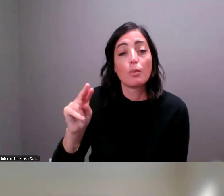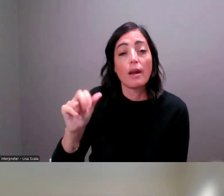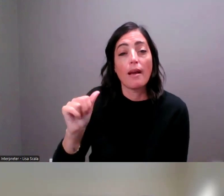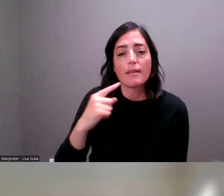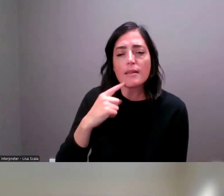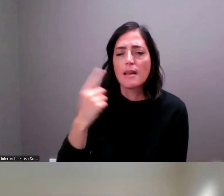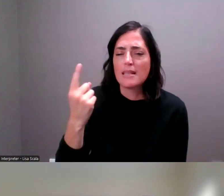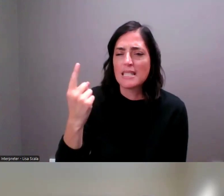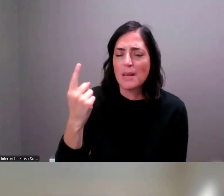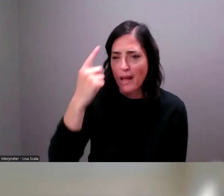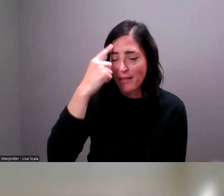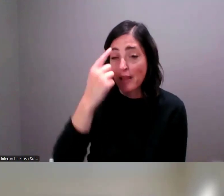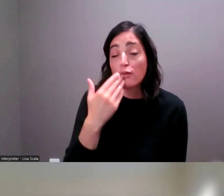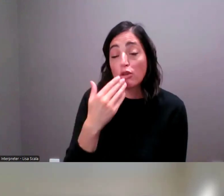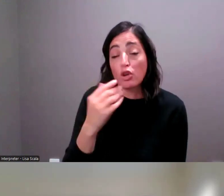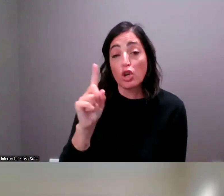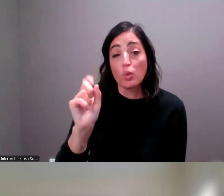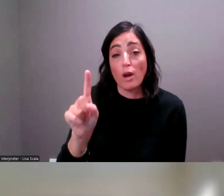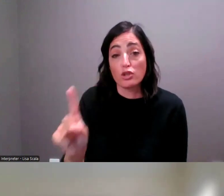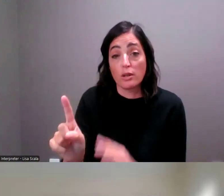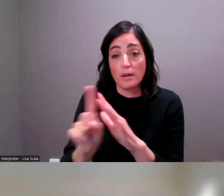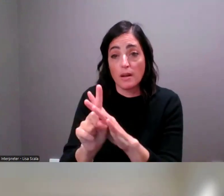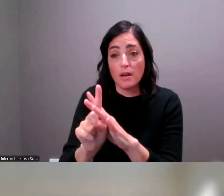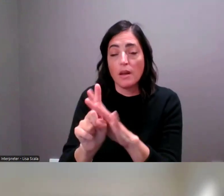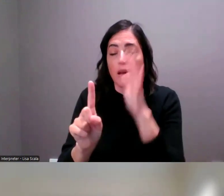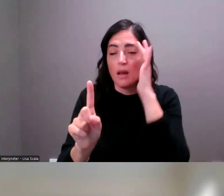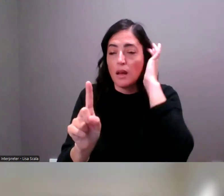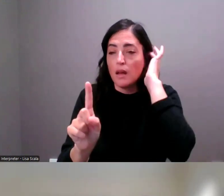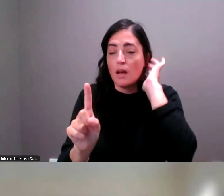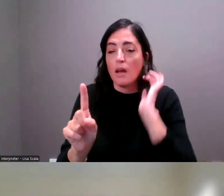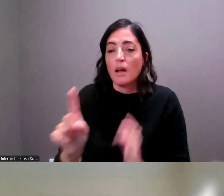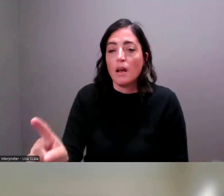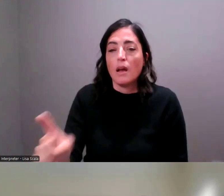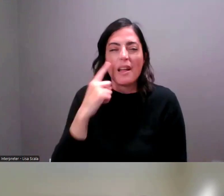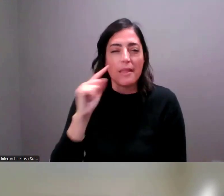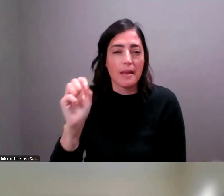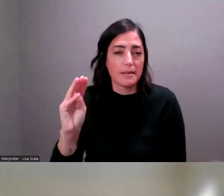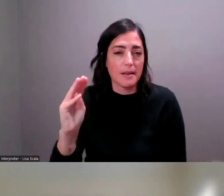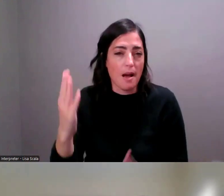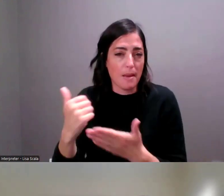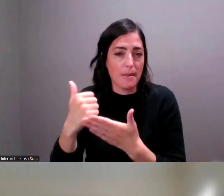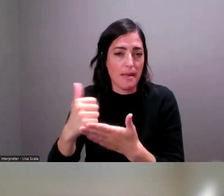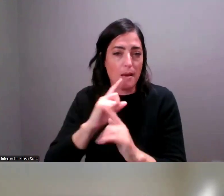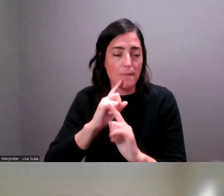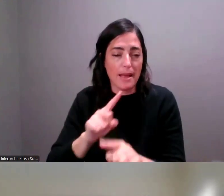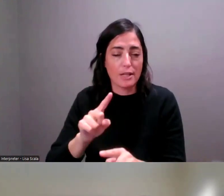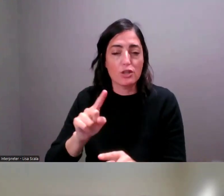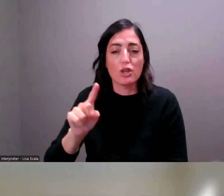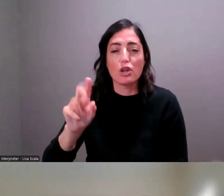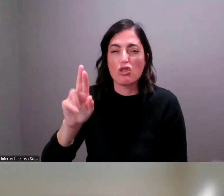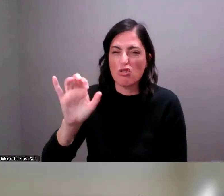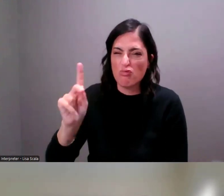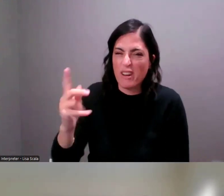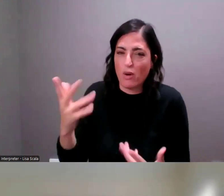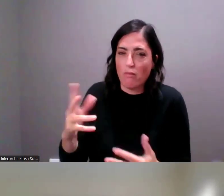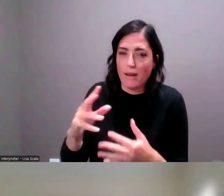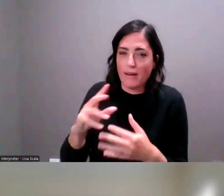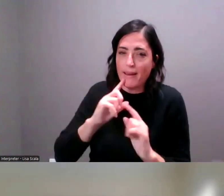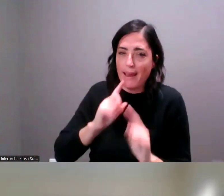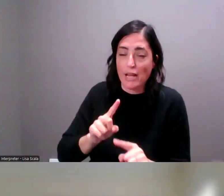Someone, I think this is a really good question that I think Tom can help answer, and I think Rick pretty much already answered in the